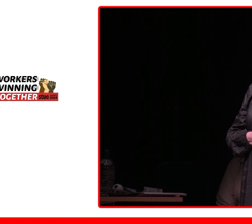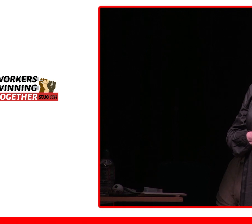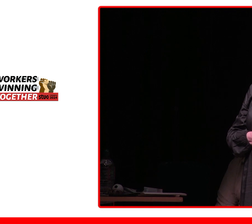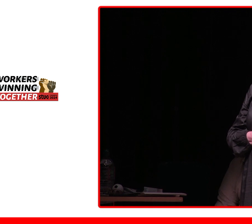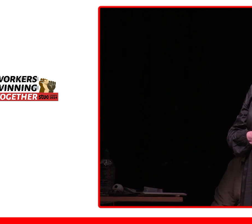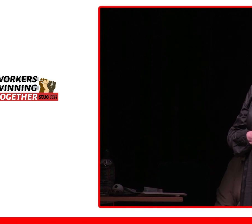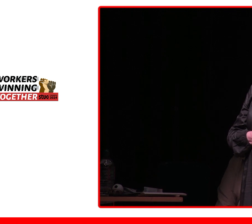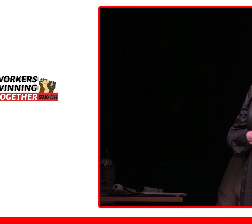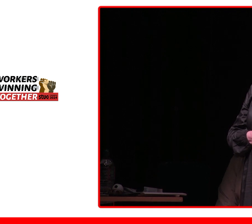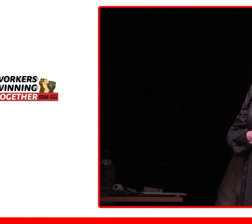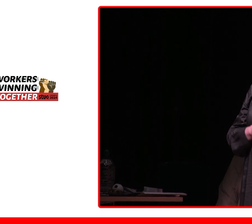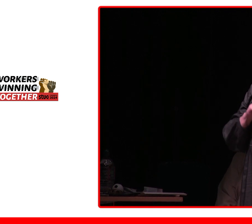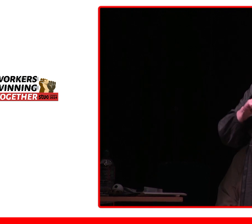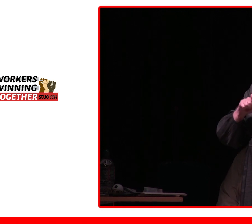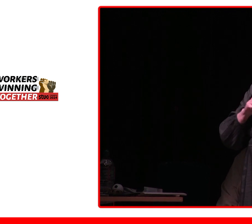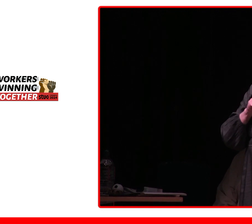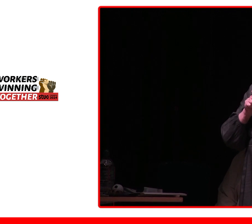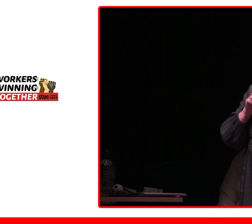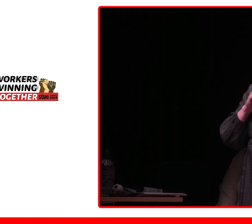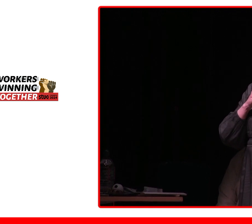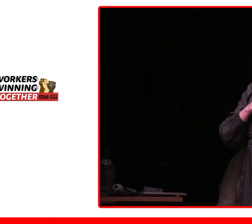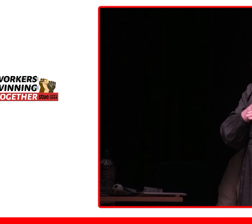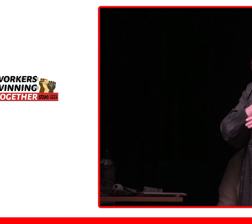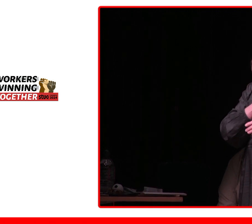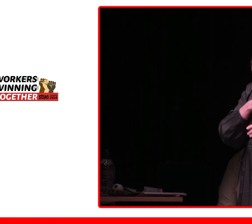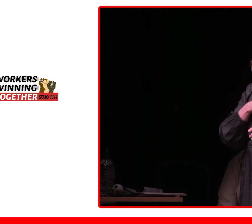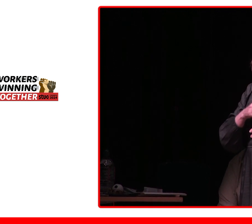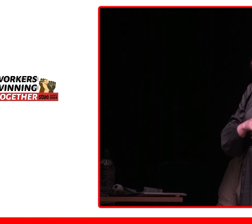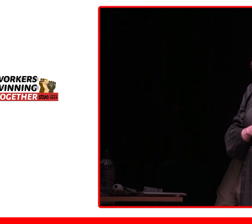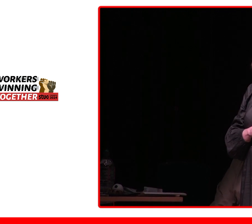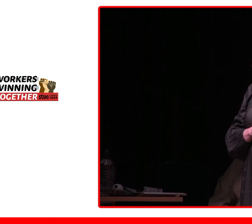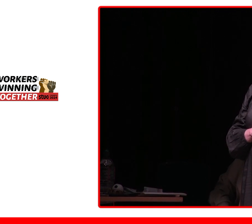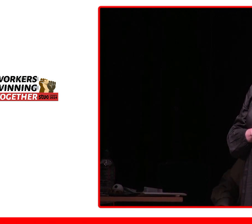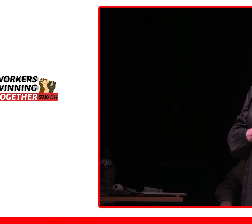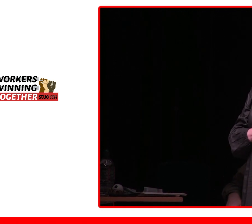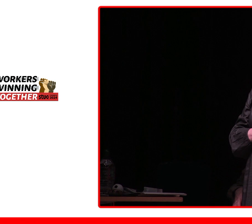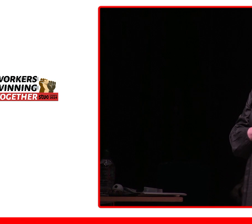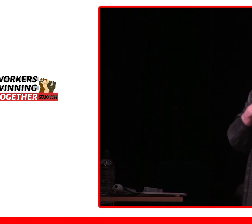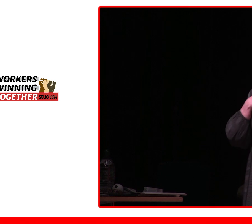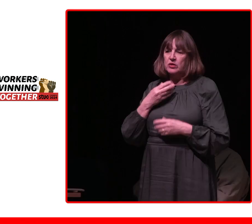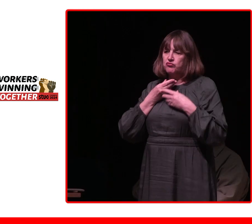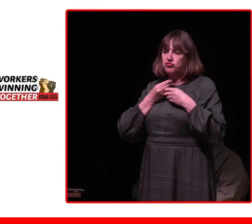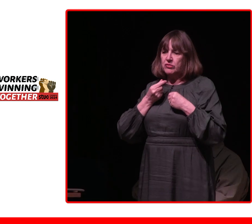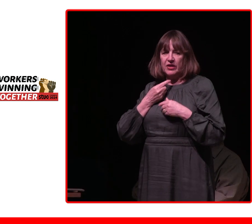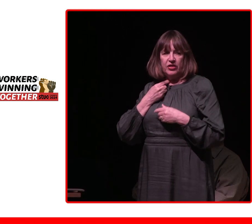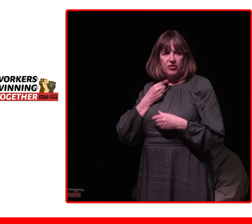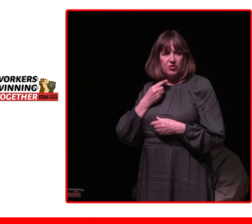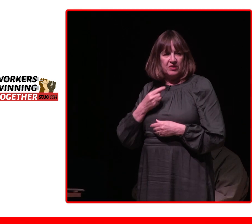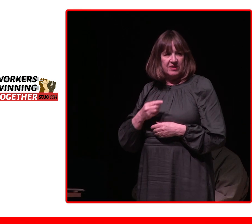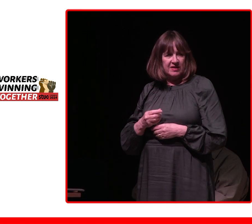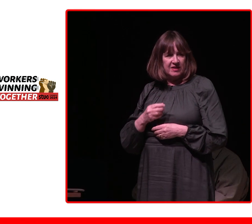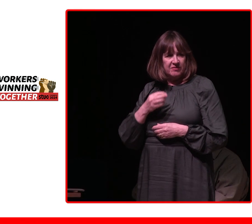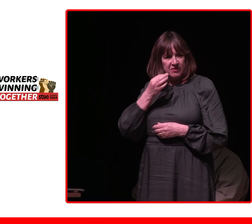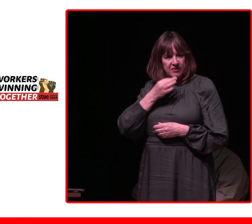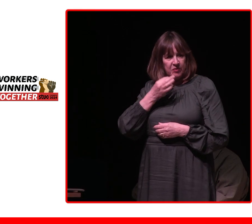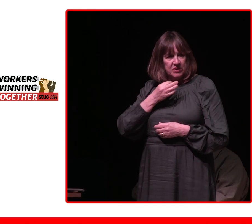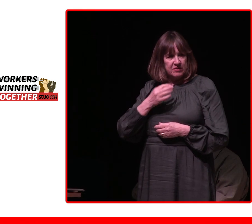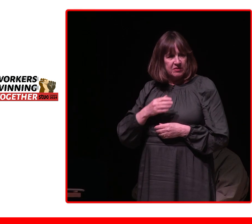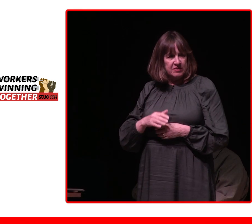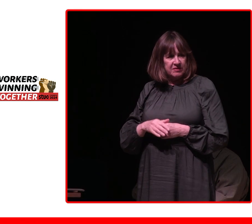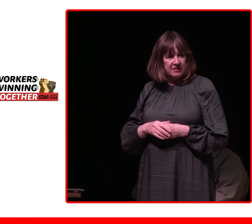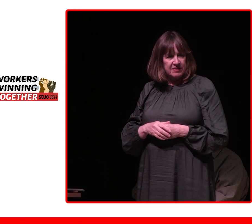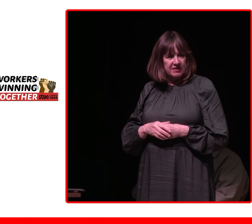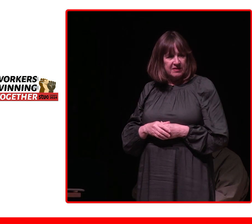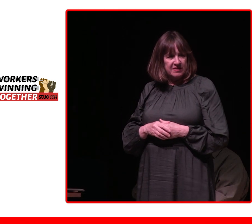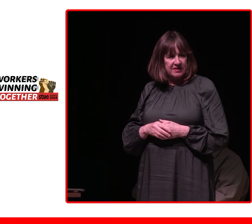Cormac Ray, Edinburgh Trades Council. I've got a really dry throat. I was going to fill up my bottle with some